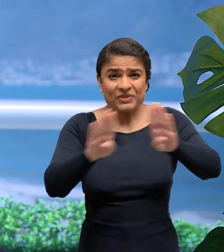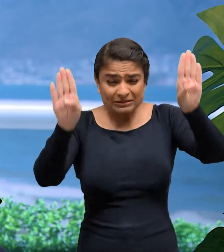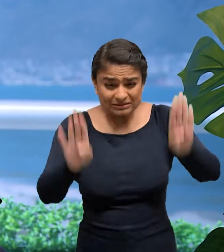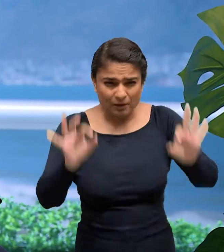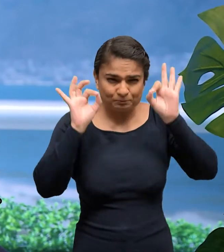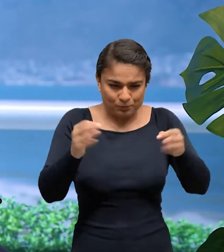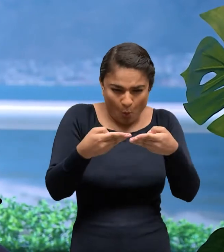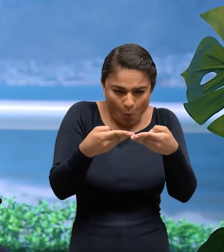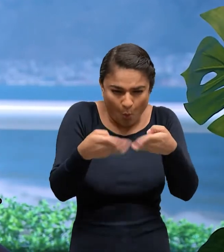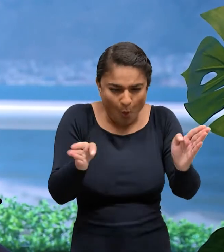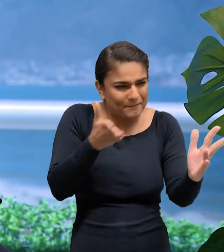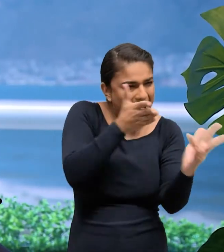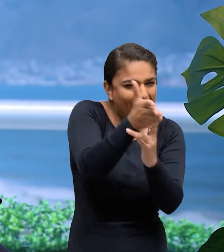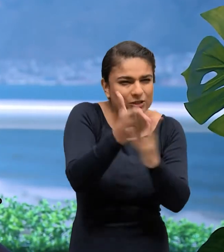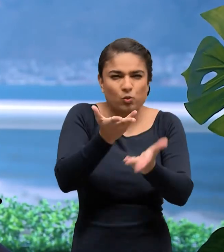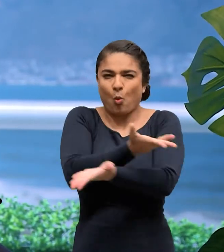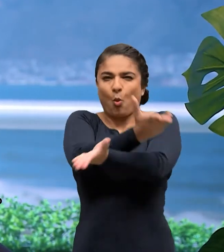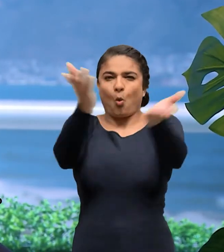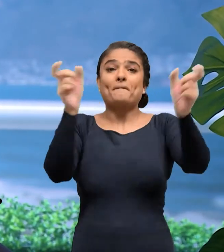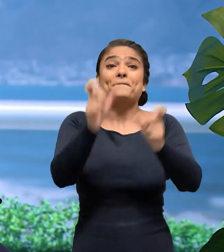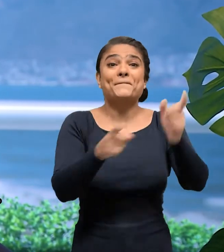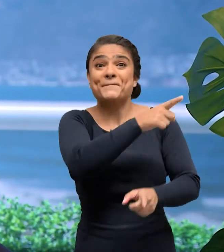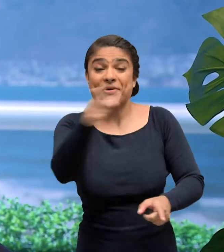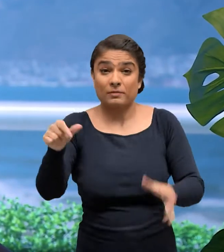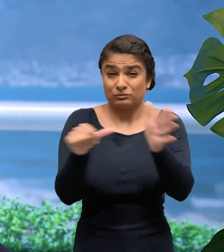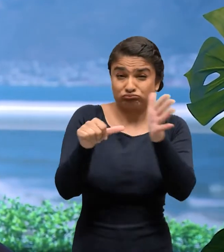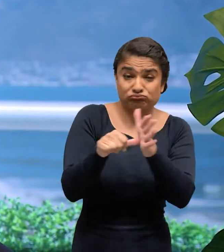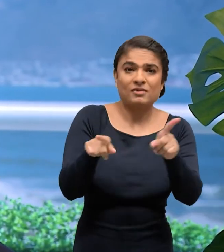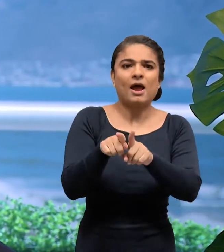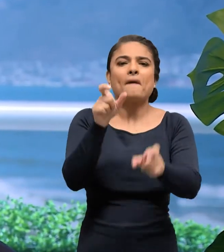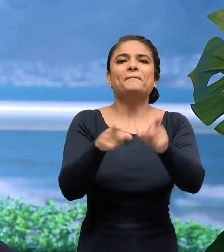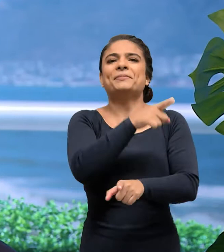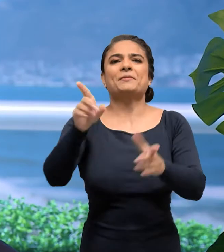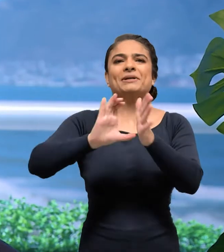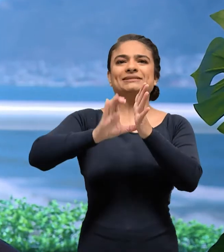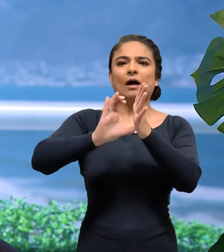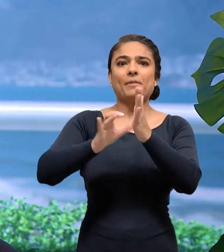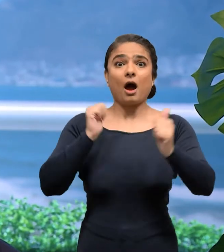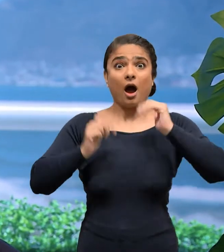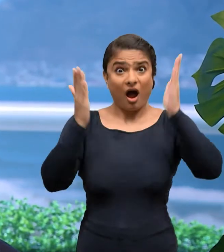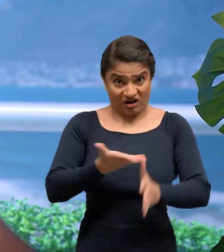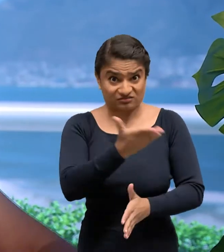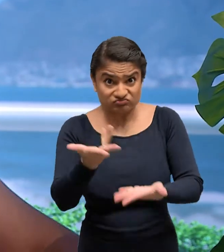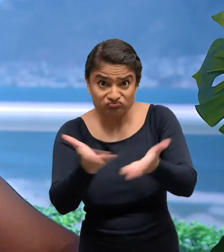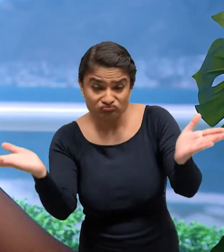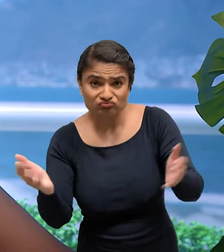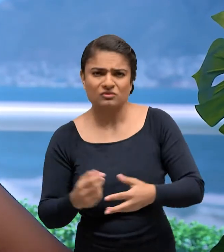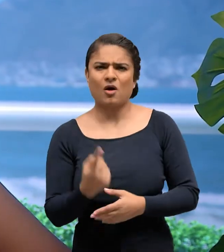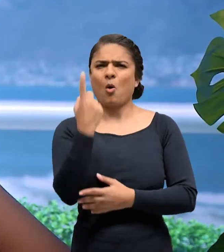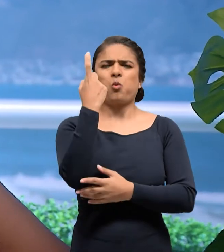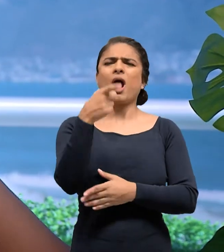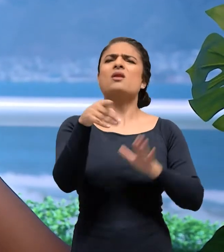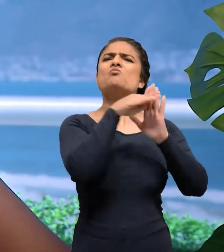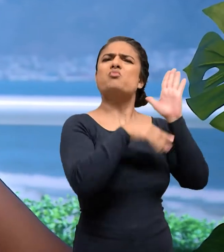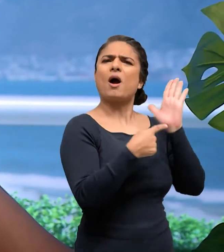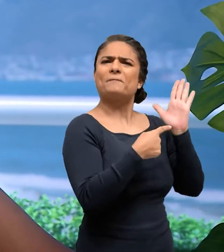persons, particularly artists with disabilities. Tell us a bit about some of the programs that are being run from the ArtsCape